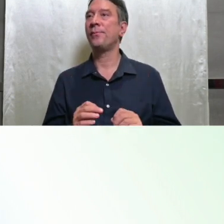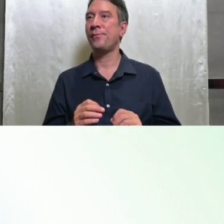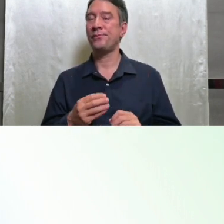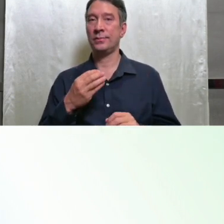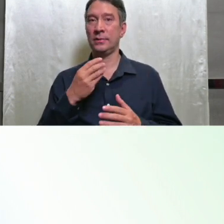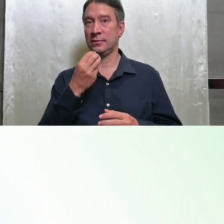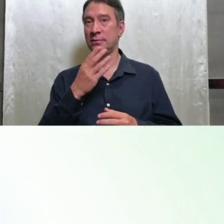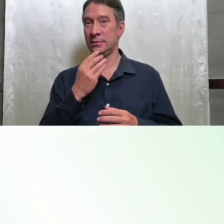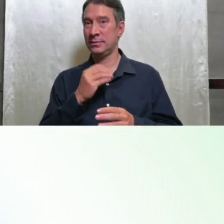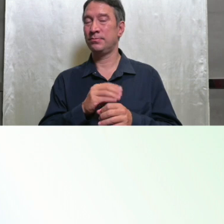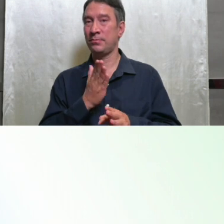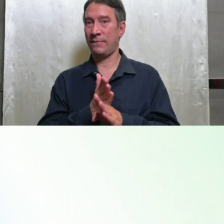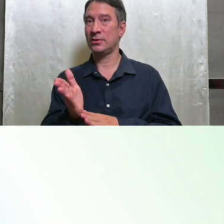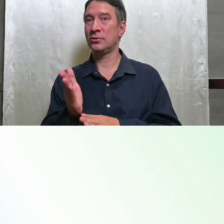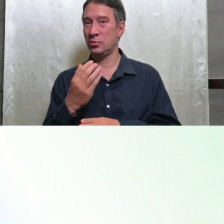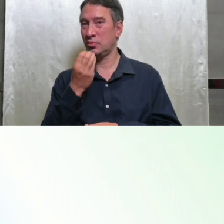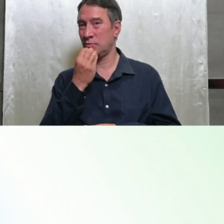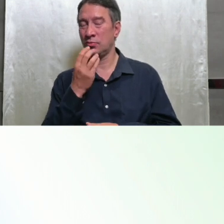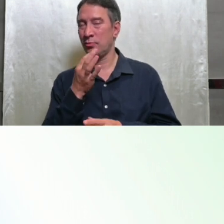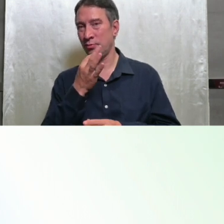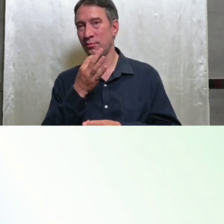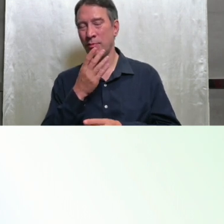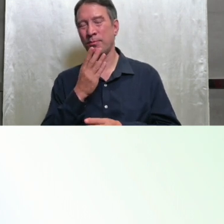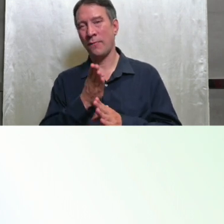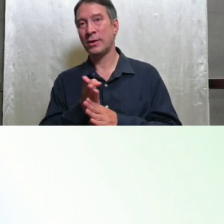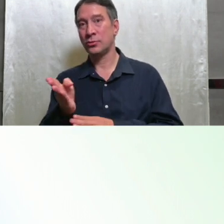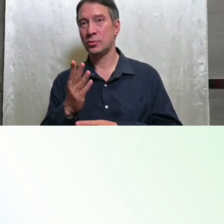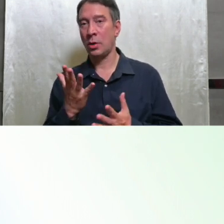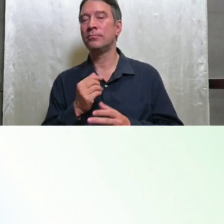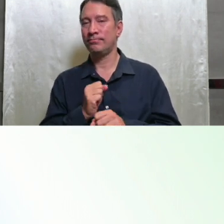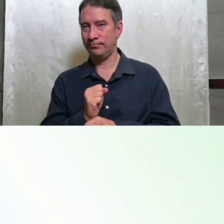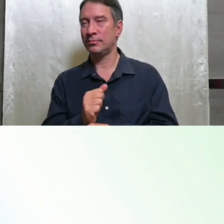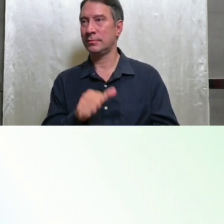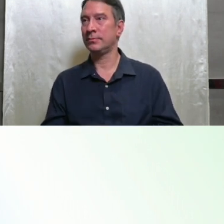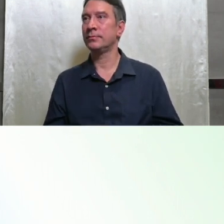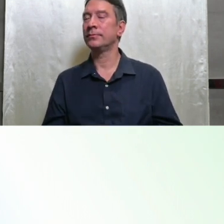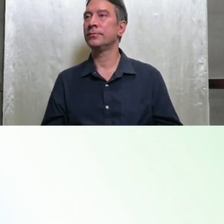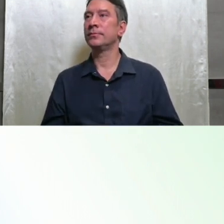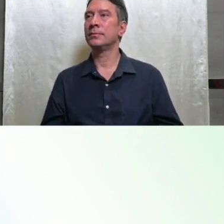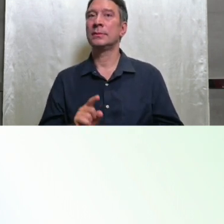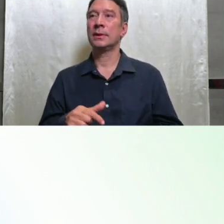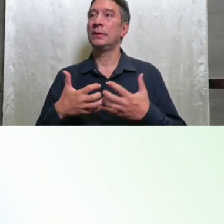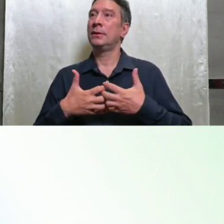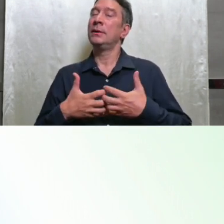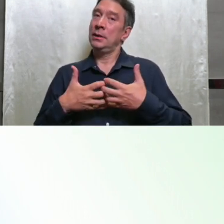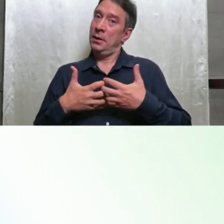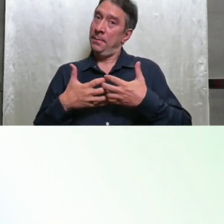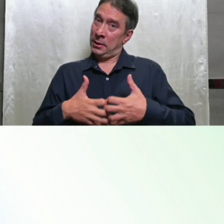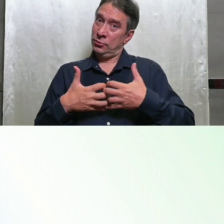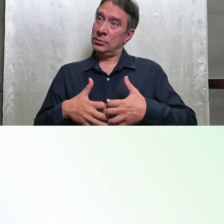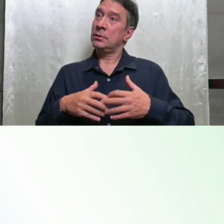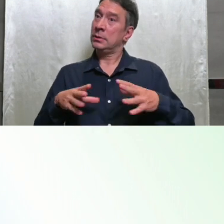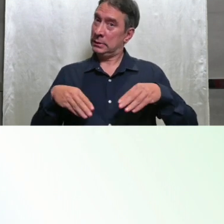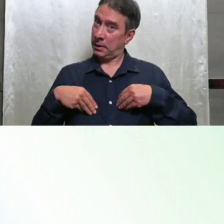talk about industry recognized credentials, these are the badges in the system, and they're essentially